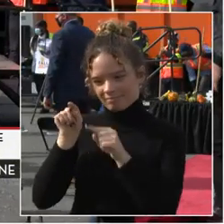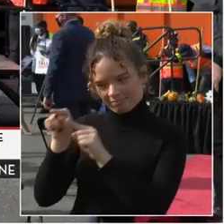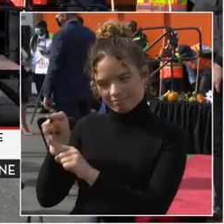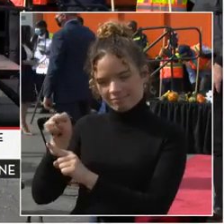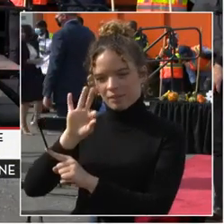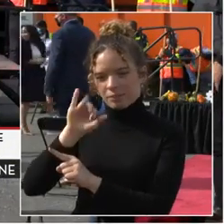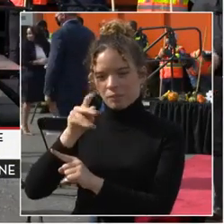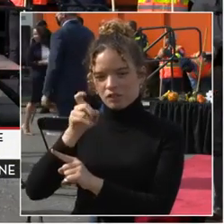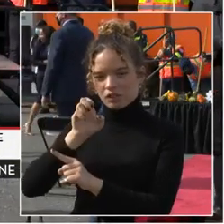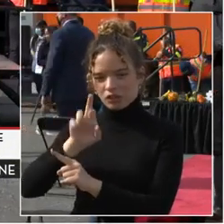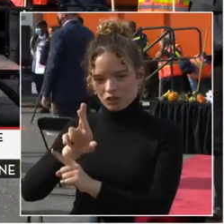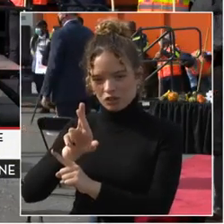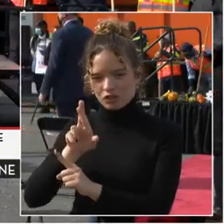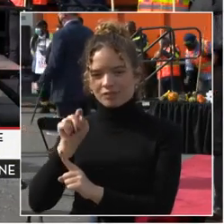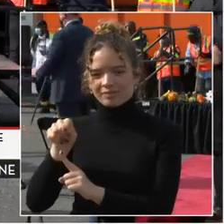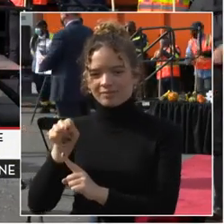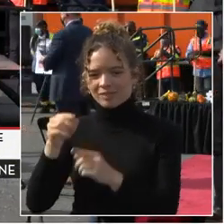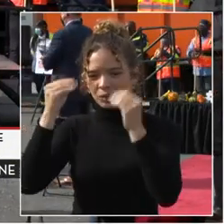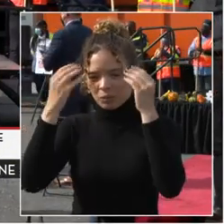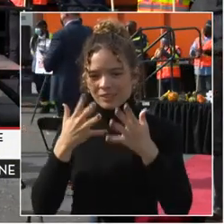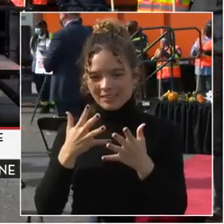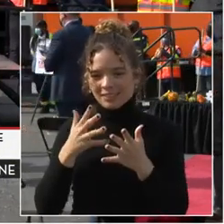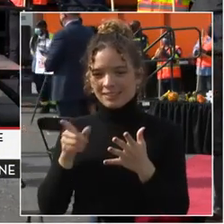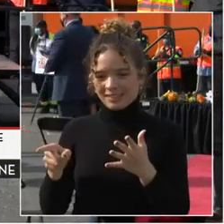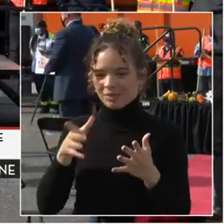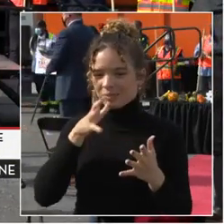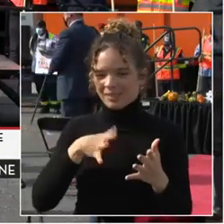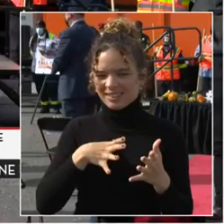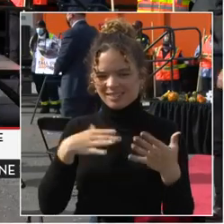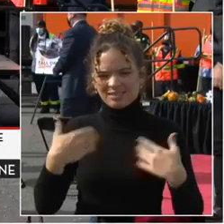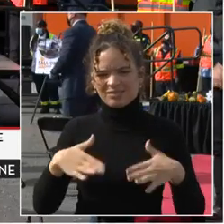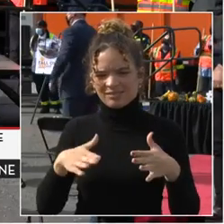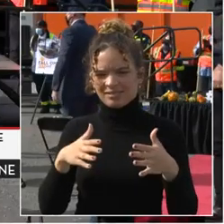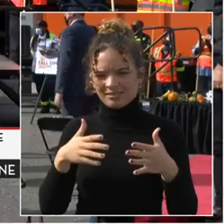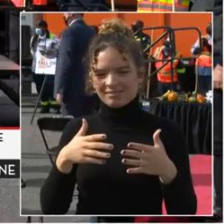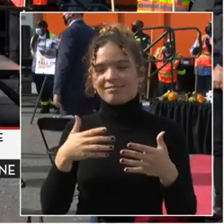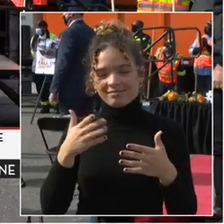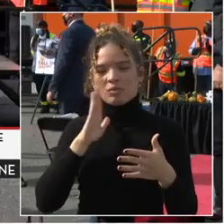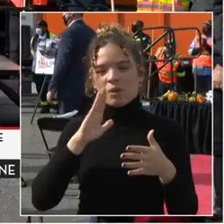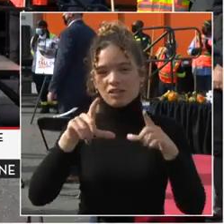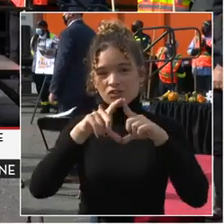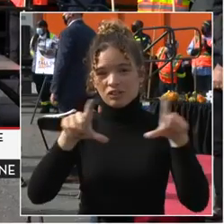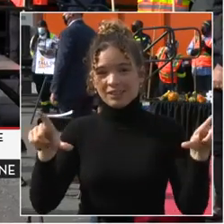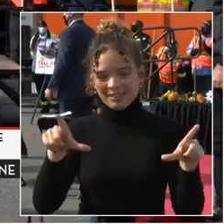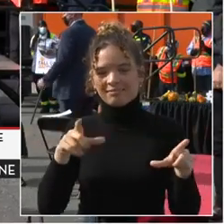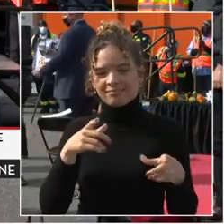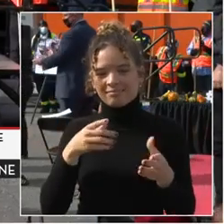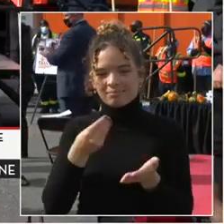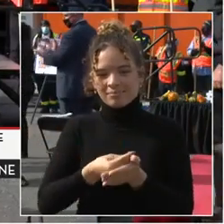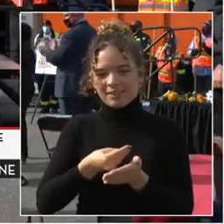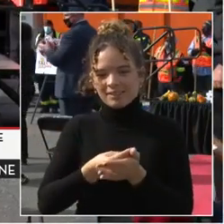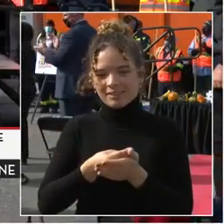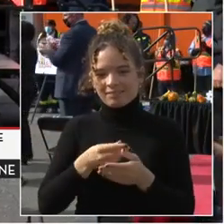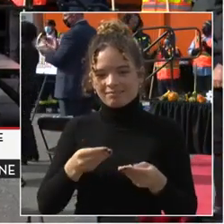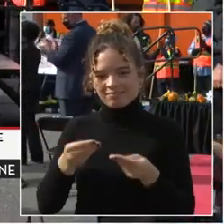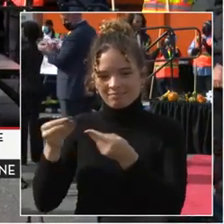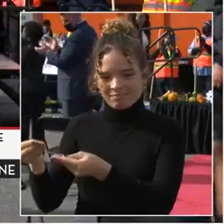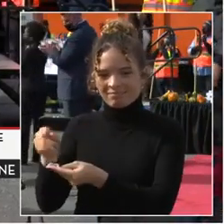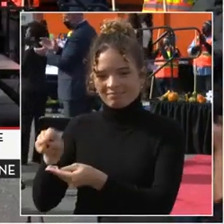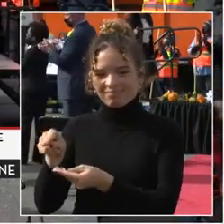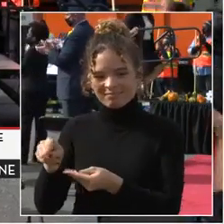I think she's surprised. Let's hear it for